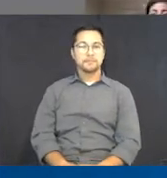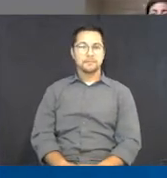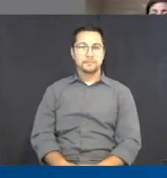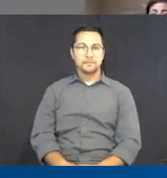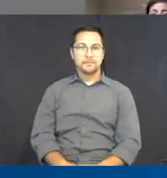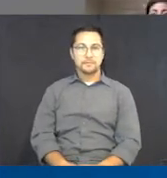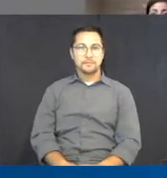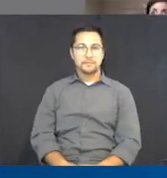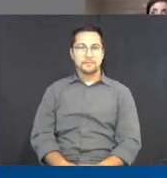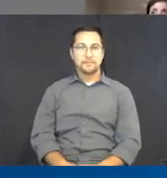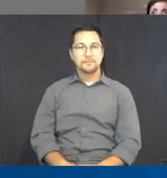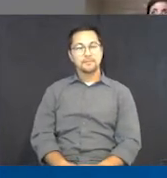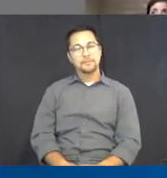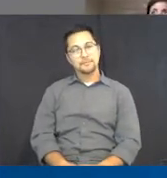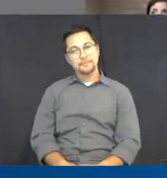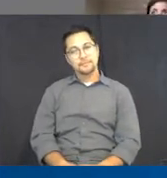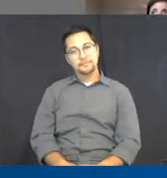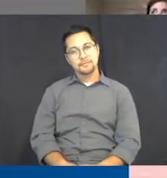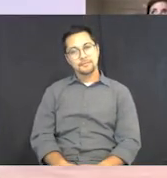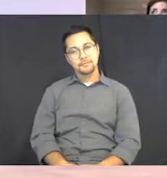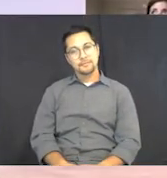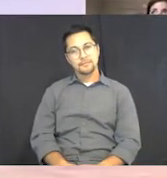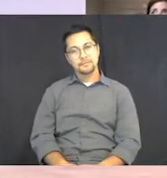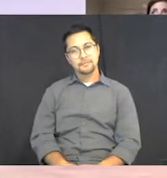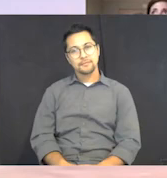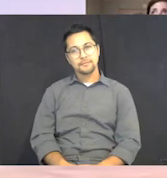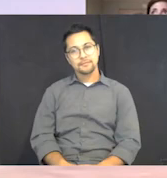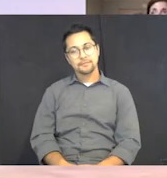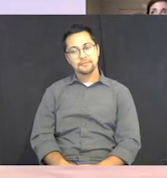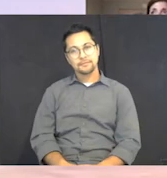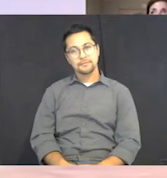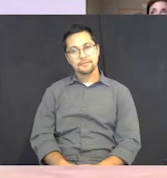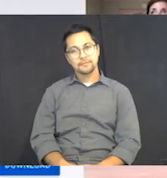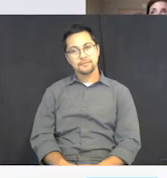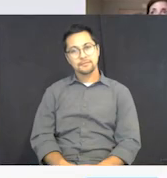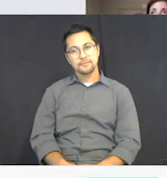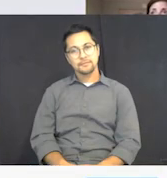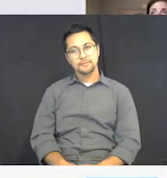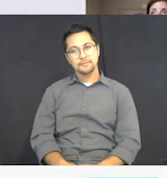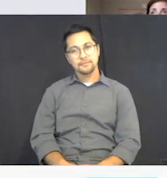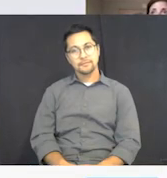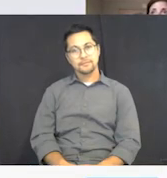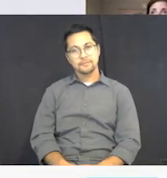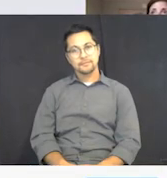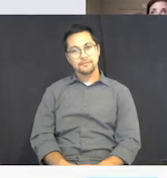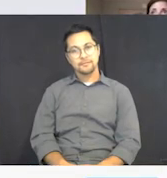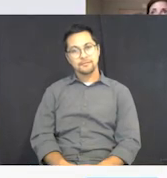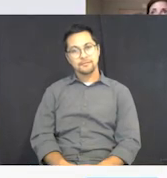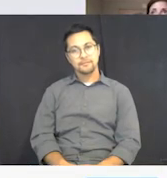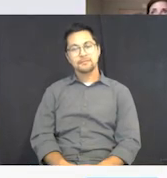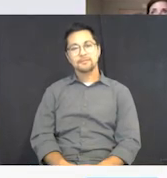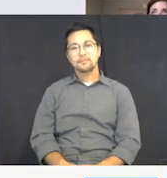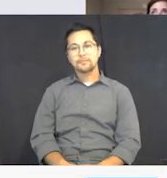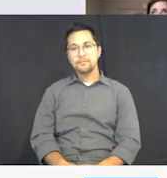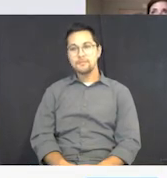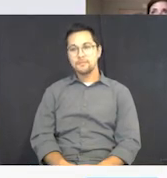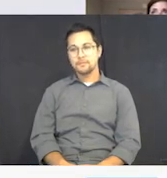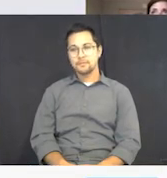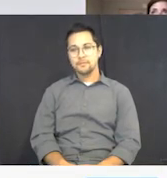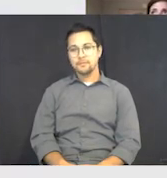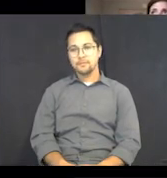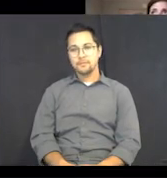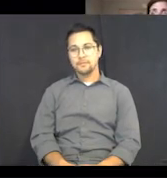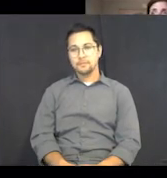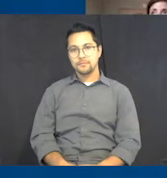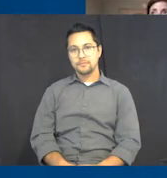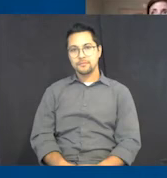Welcome to our Simply Homes customer web portal video on how to set up a check-in. In this video, your client's care team will learn how to